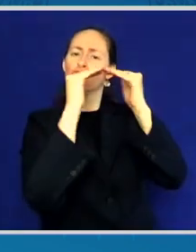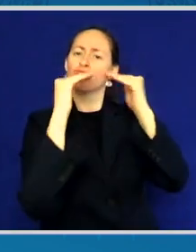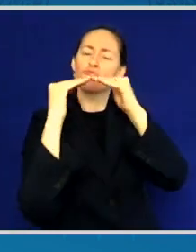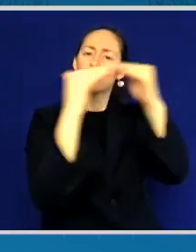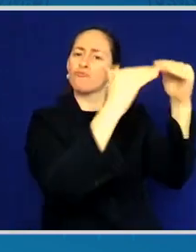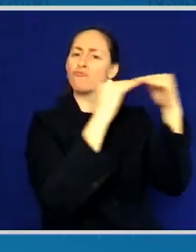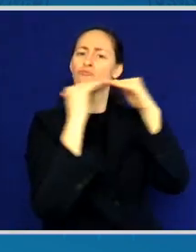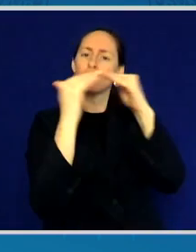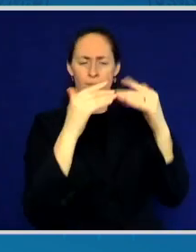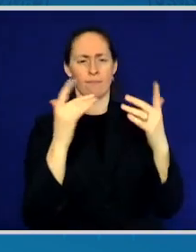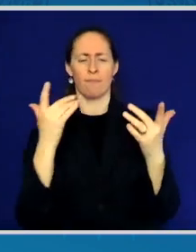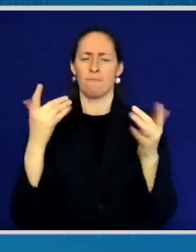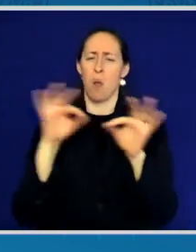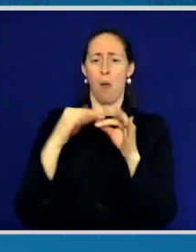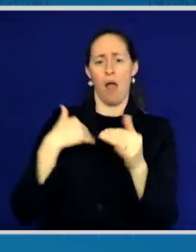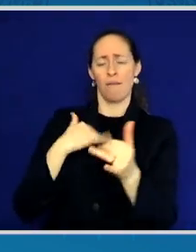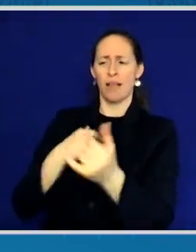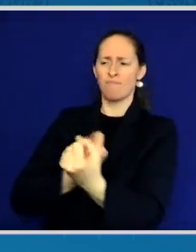empathetic.